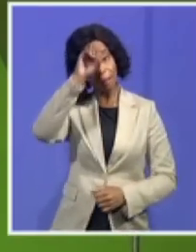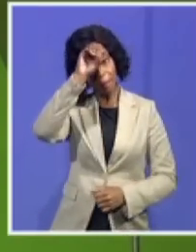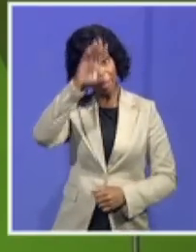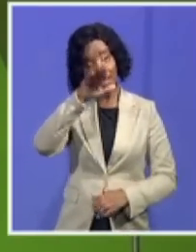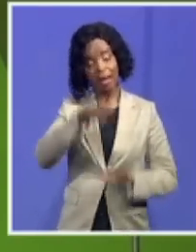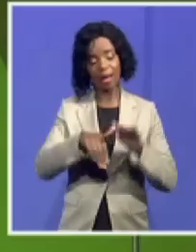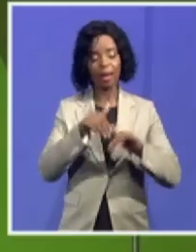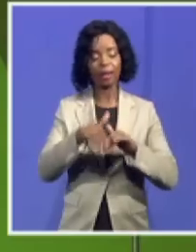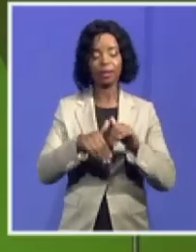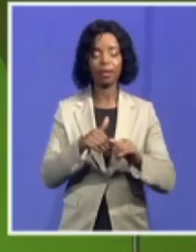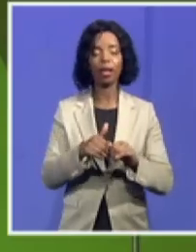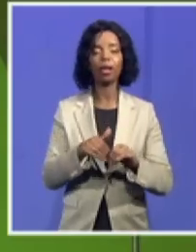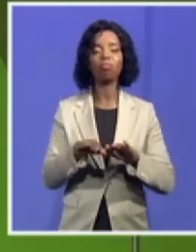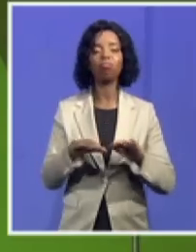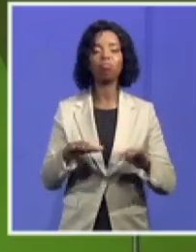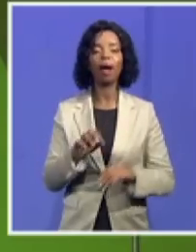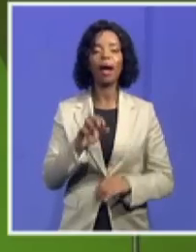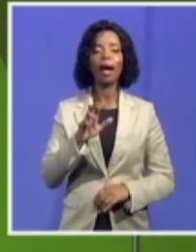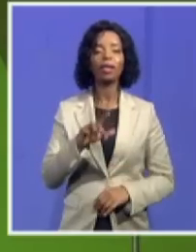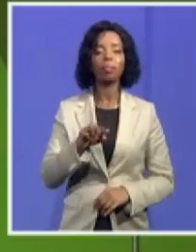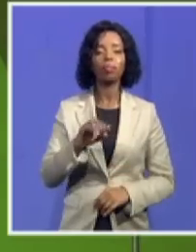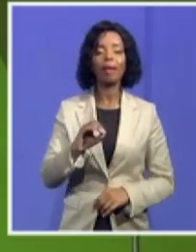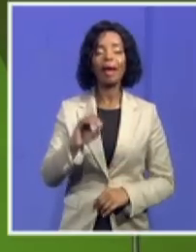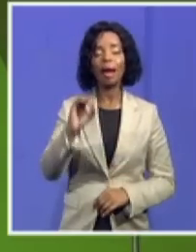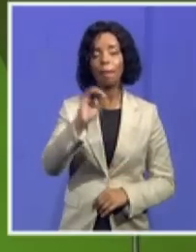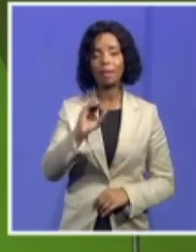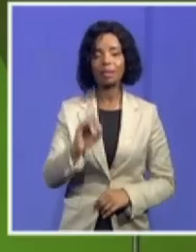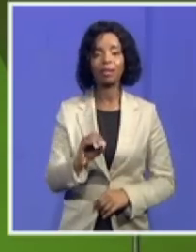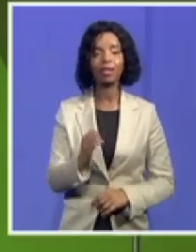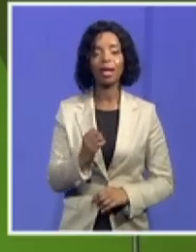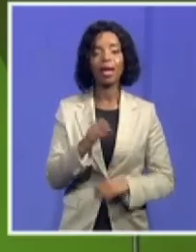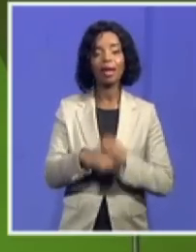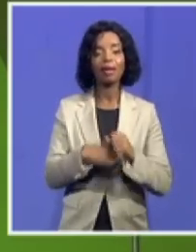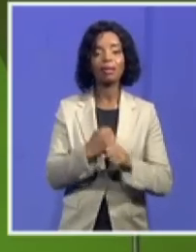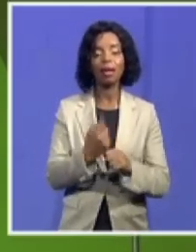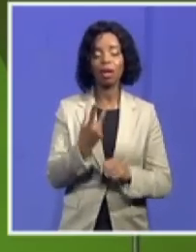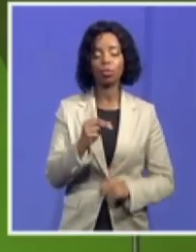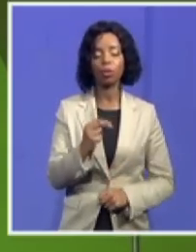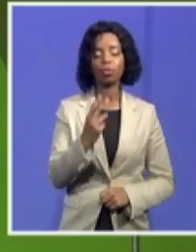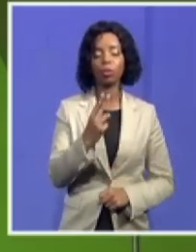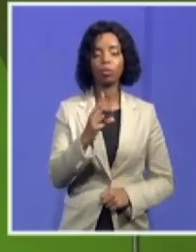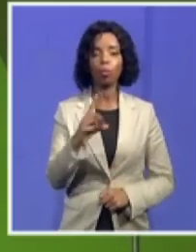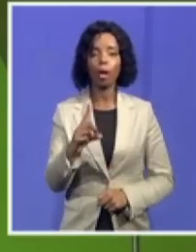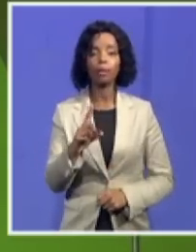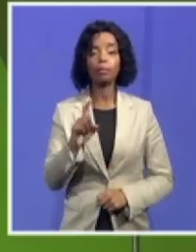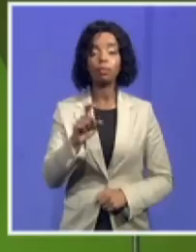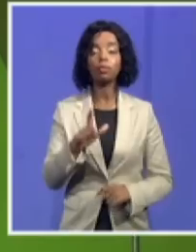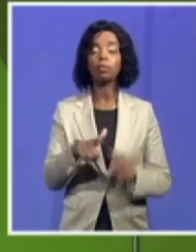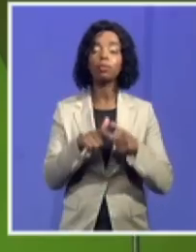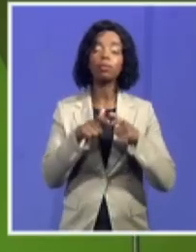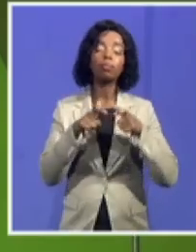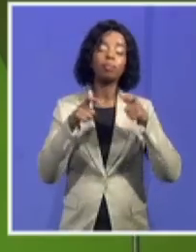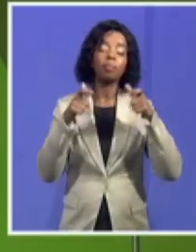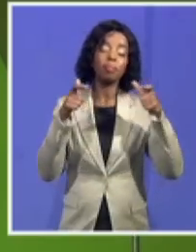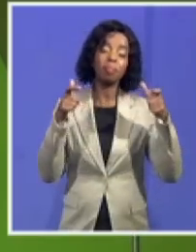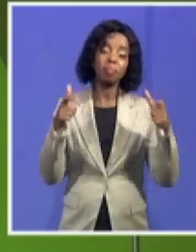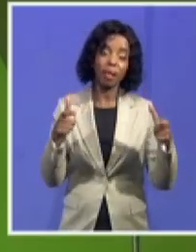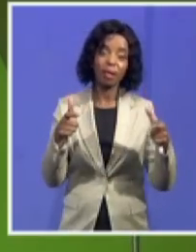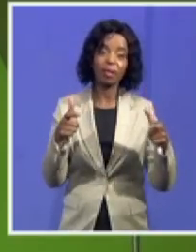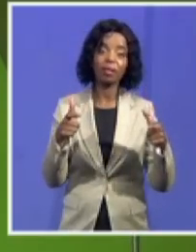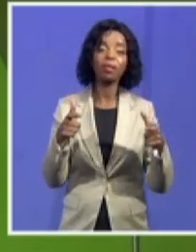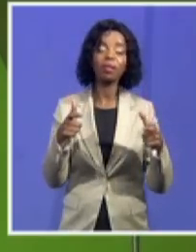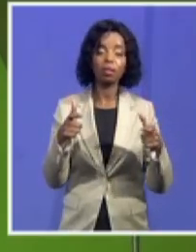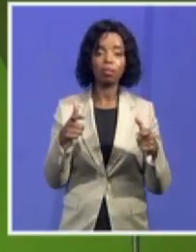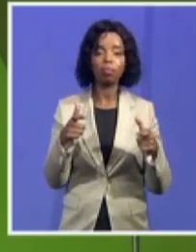11.8% in 2021, which was the largest across all our